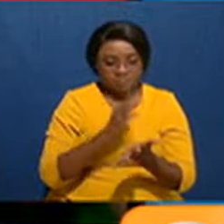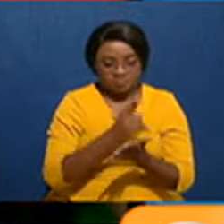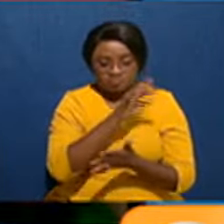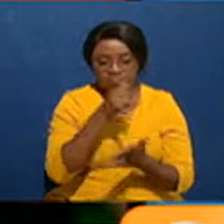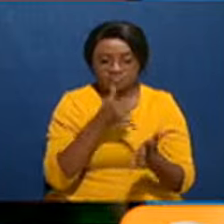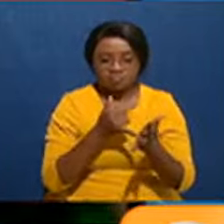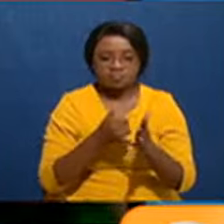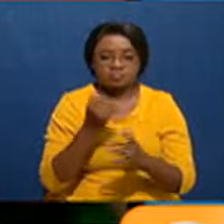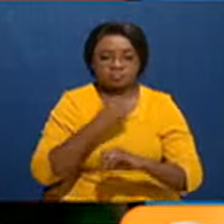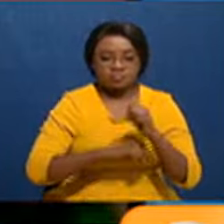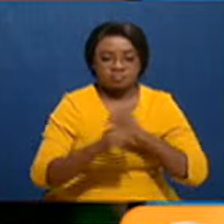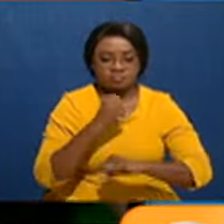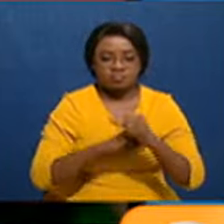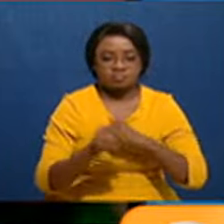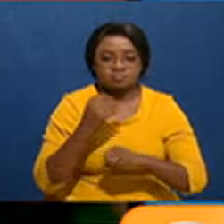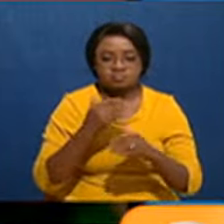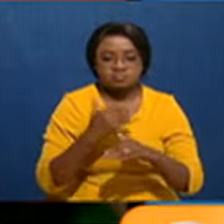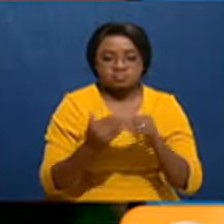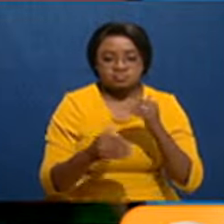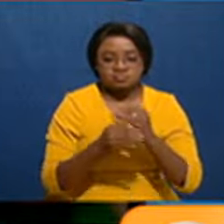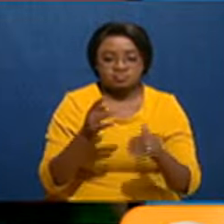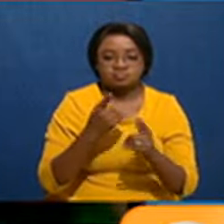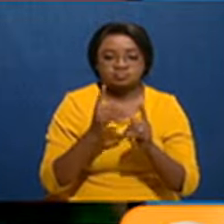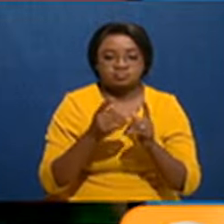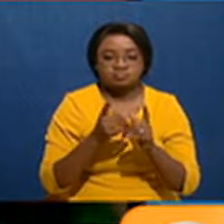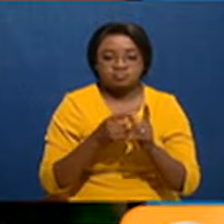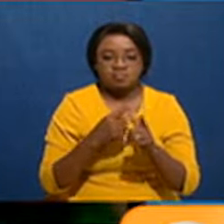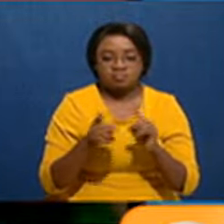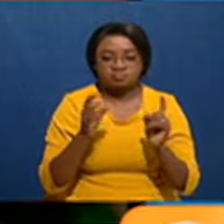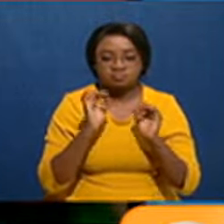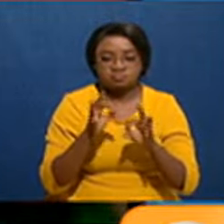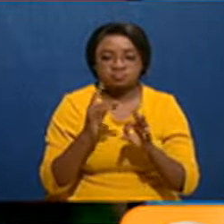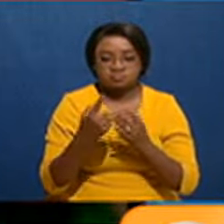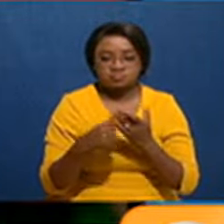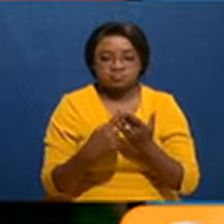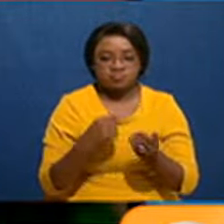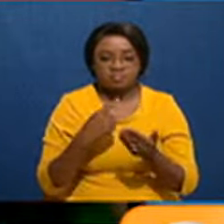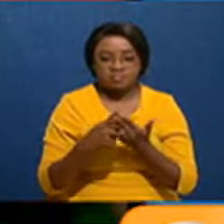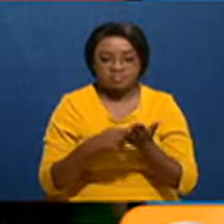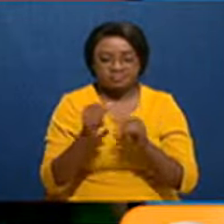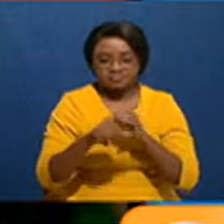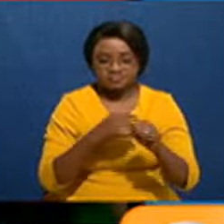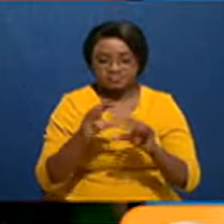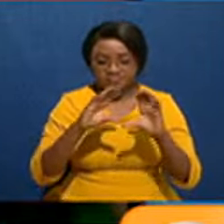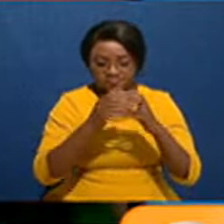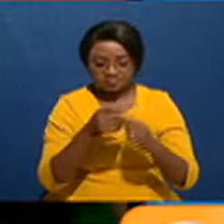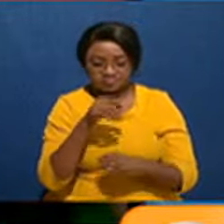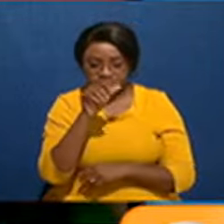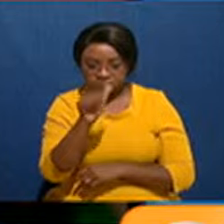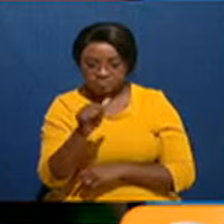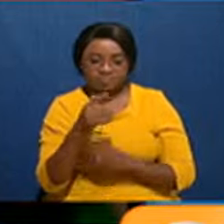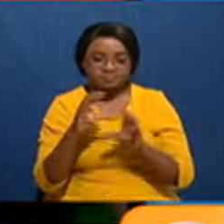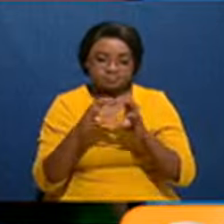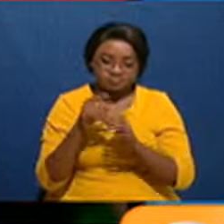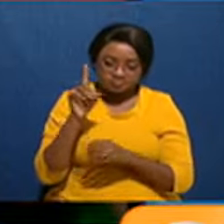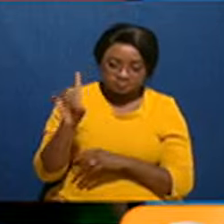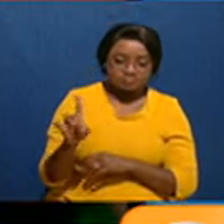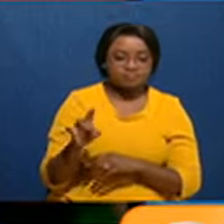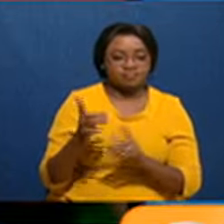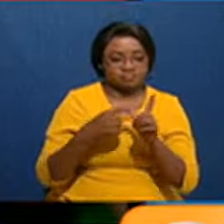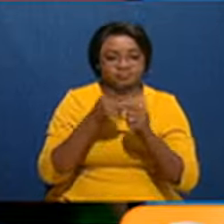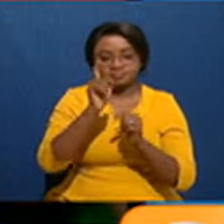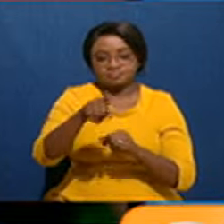construction company. If you're talking about class 1 and all that, you then must ensure that you actually have a consulting